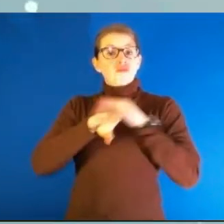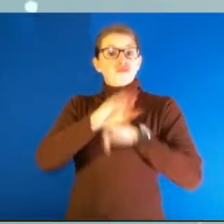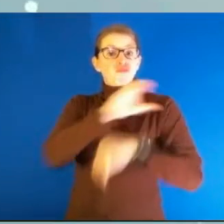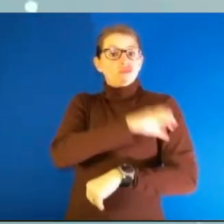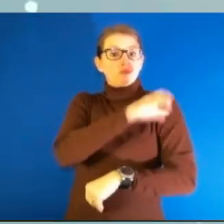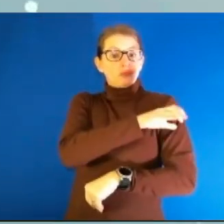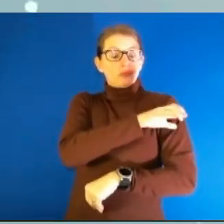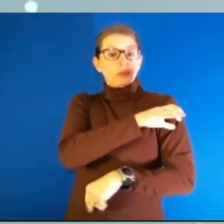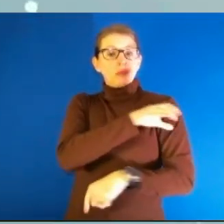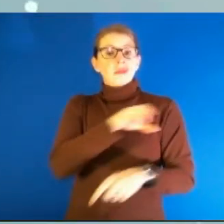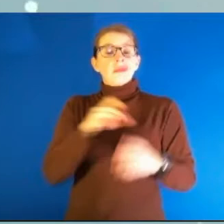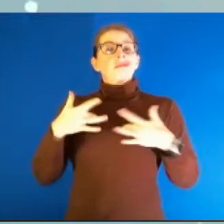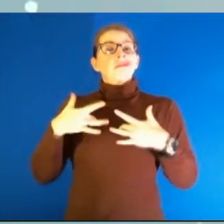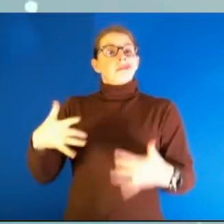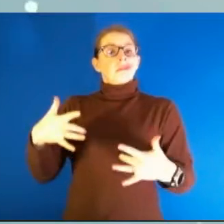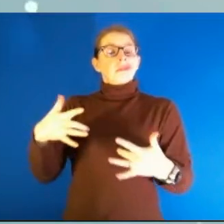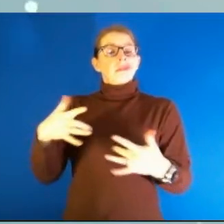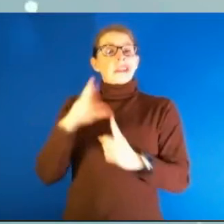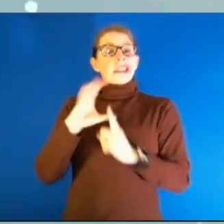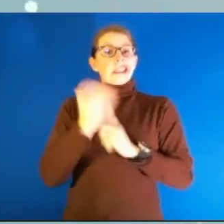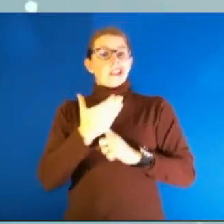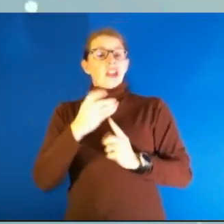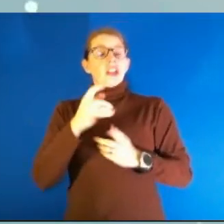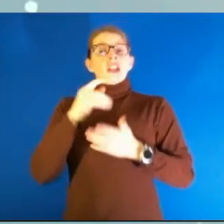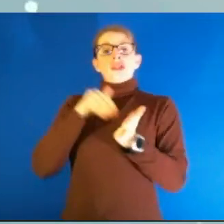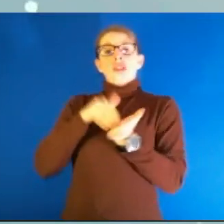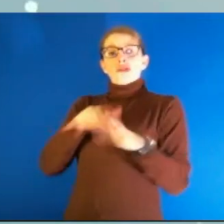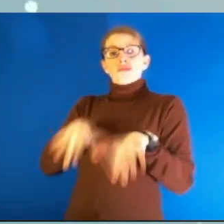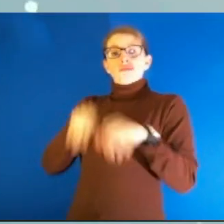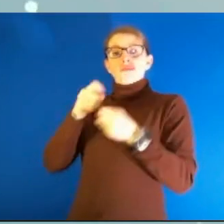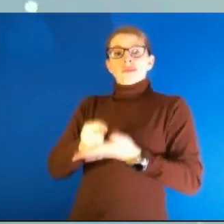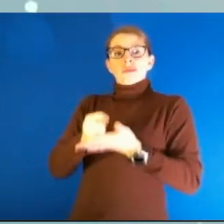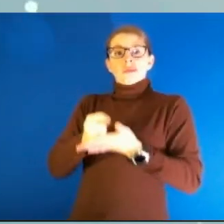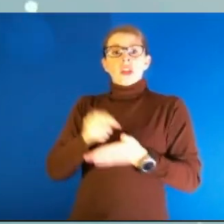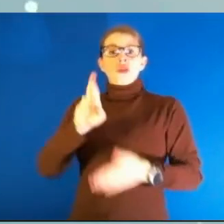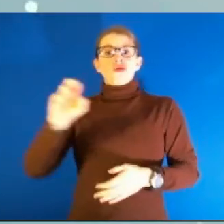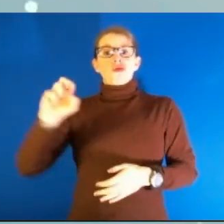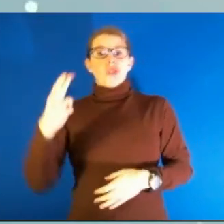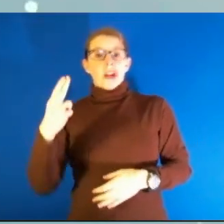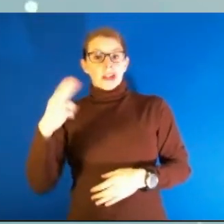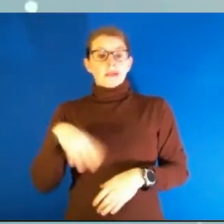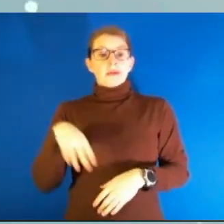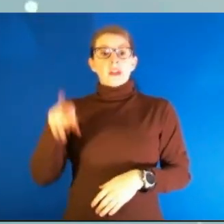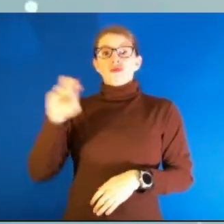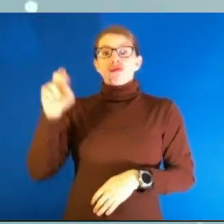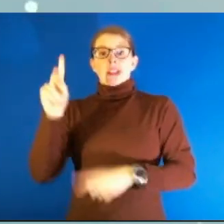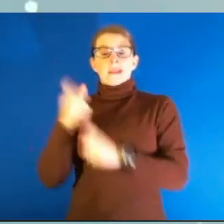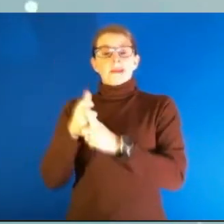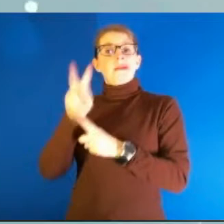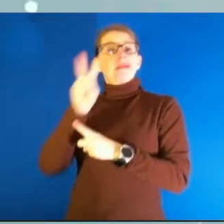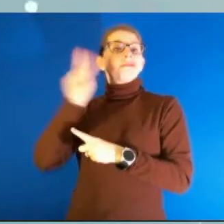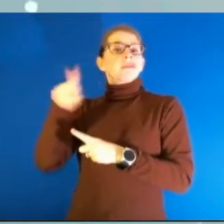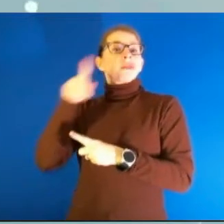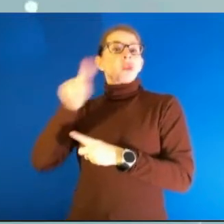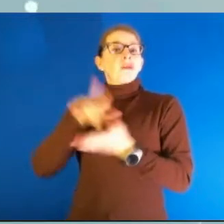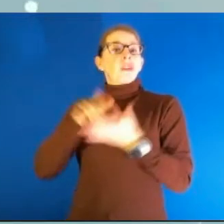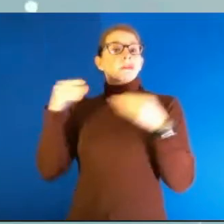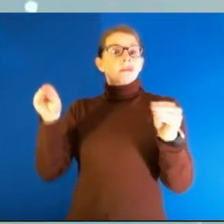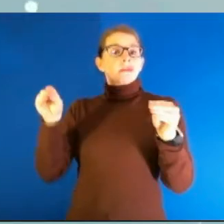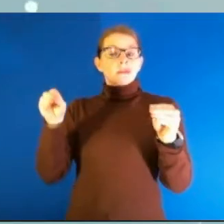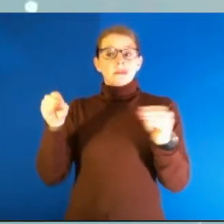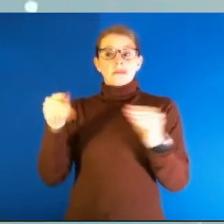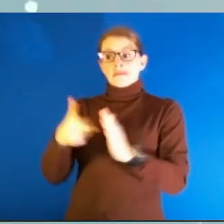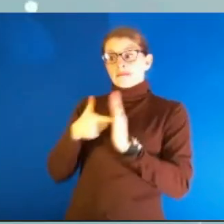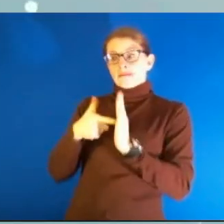most common conditions doctors are treating. Plus, Rick Coldry, he is back. He is VP of Pharmacy. He's here to update the supply and demand for